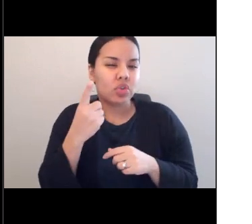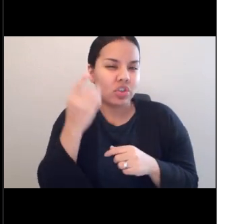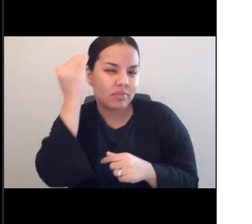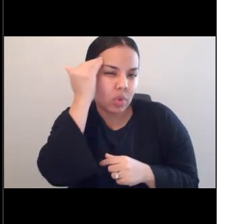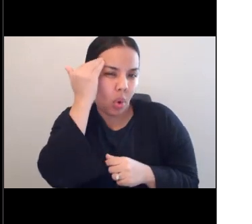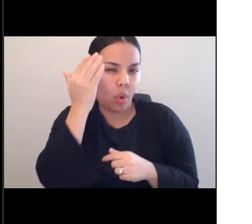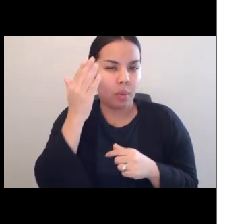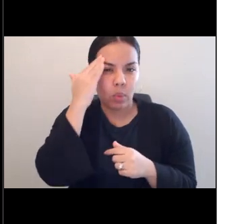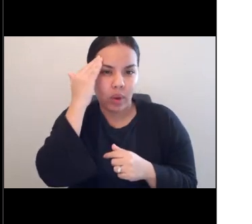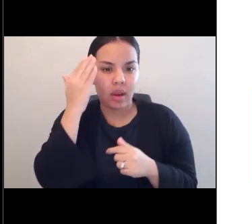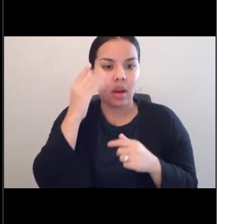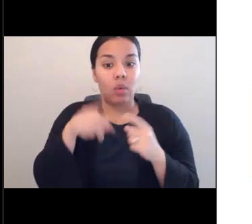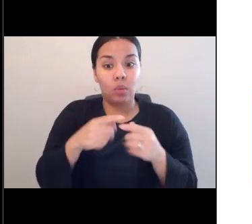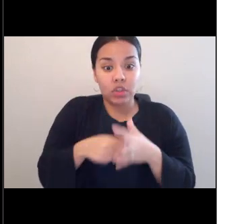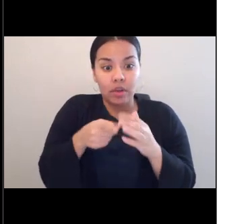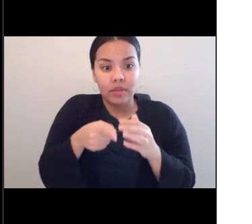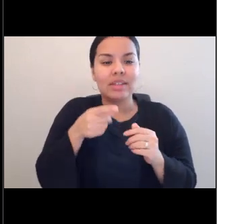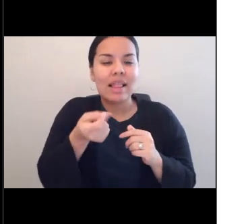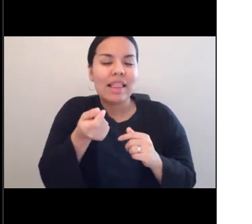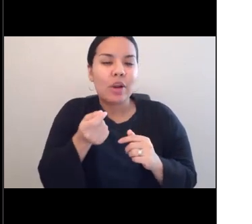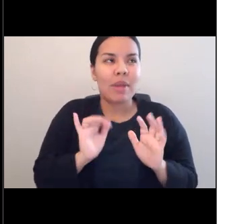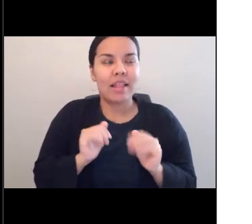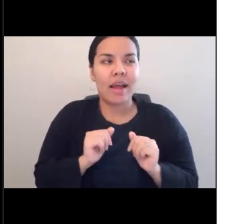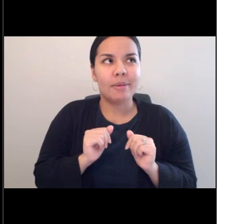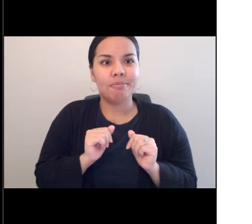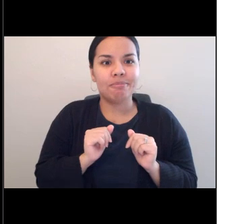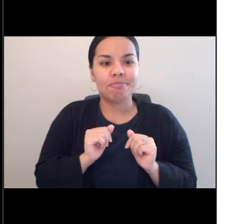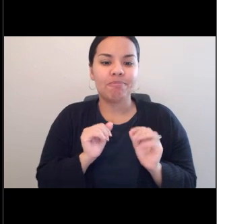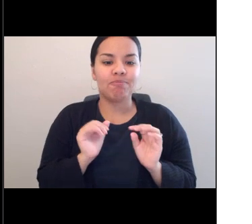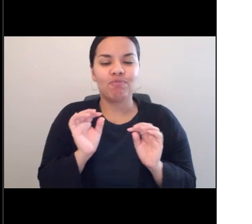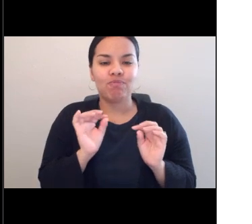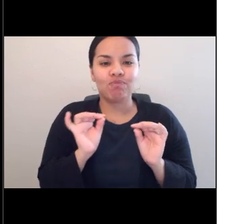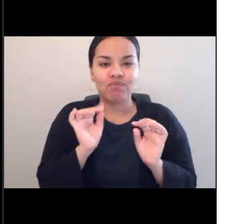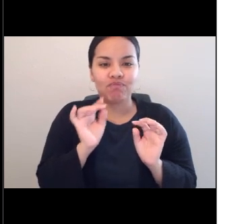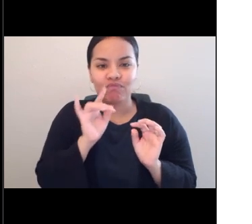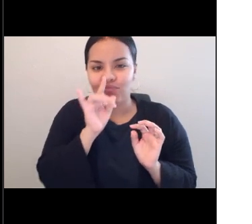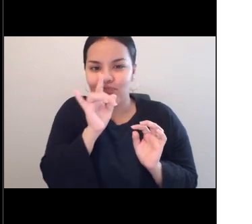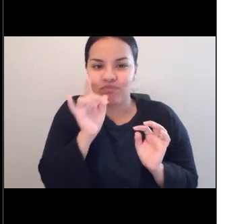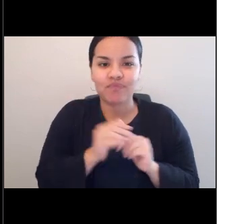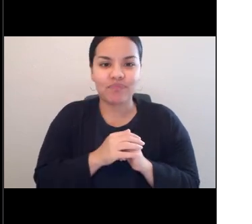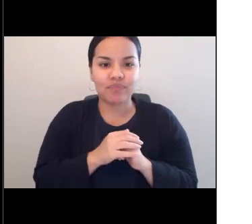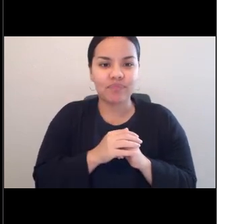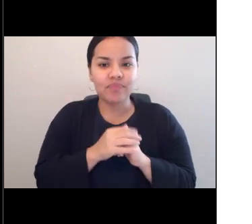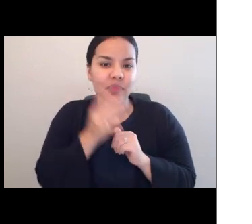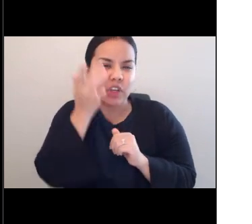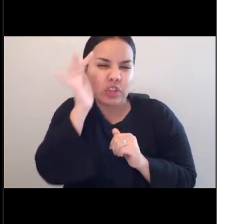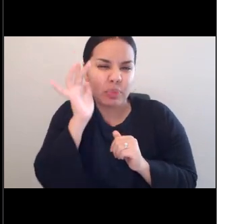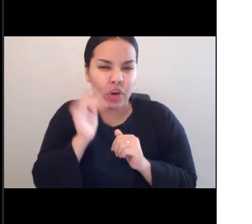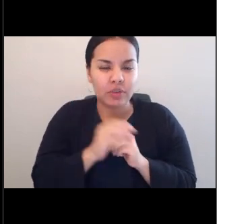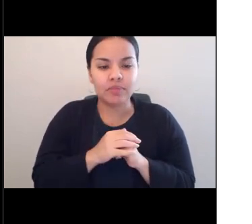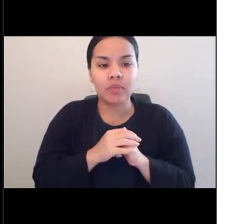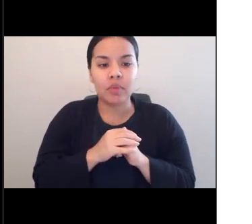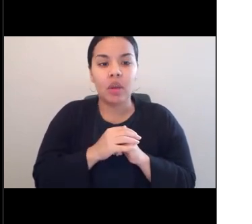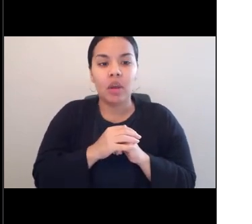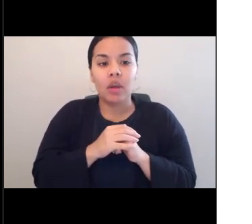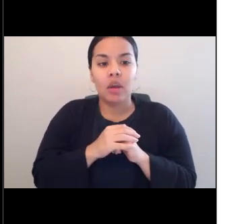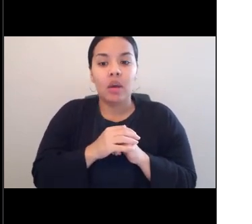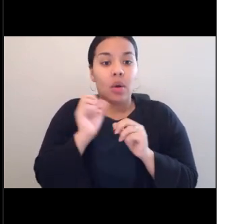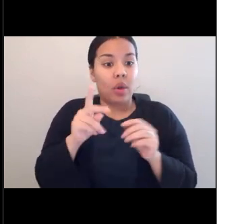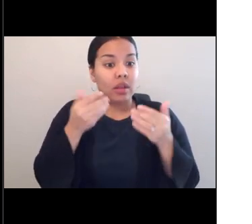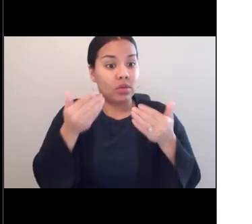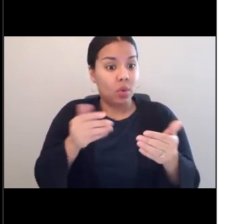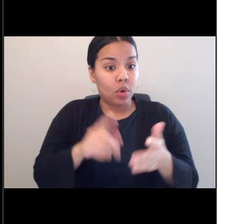bit cheeky, a little bit more cheeky. Okay, so let's start. One way that Linguist Twitter can